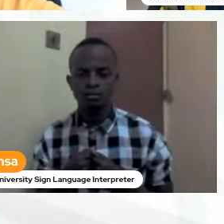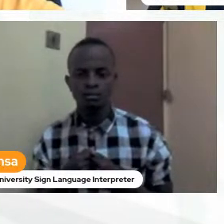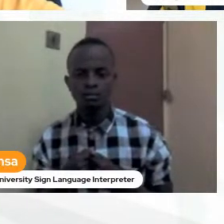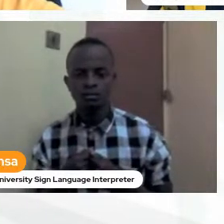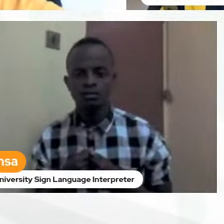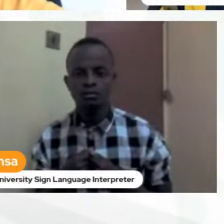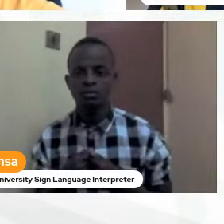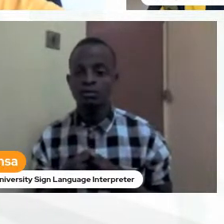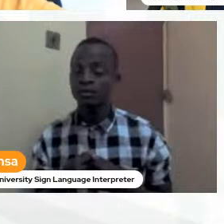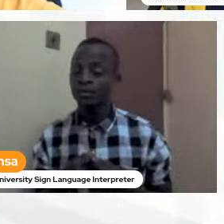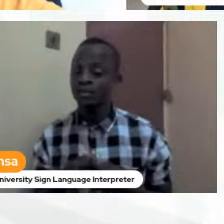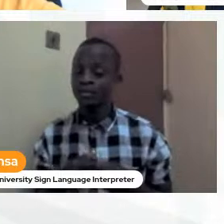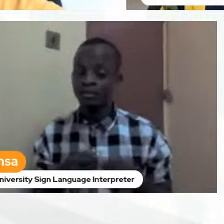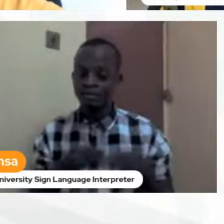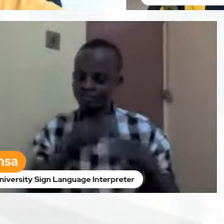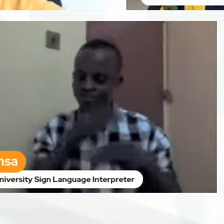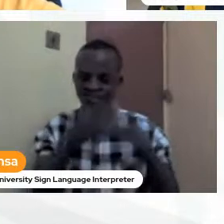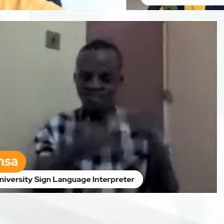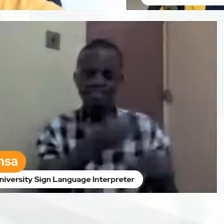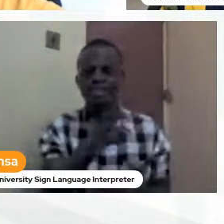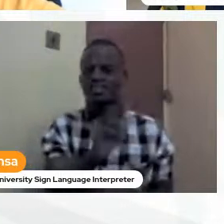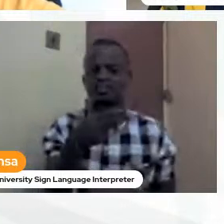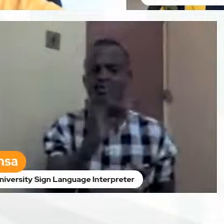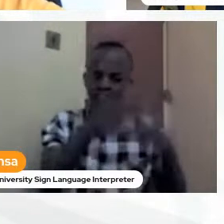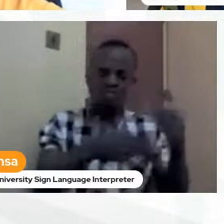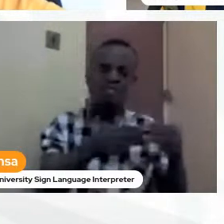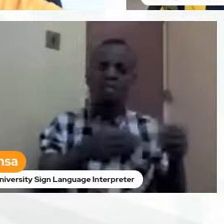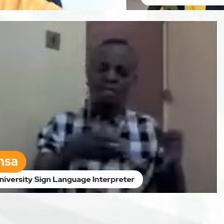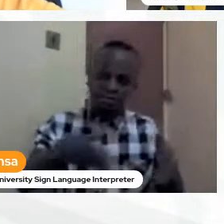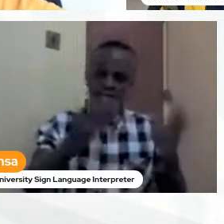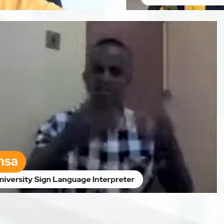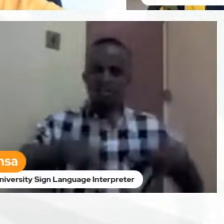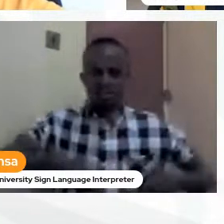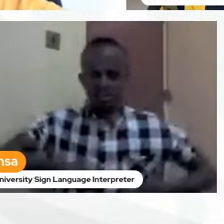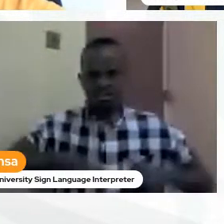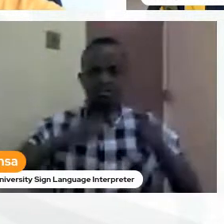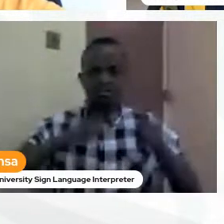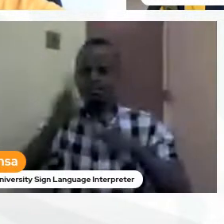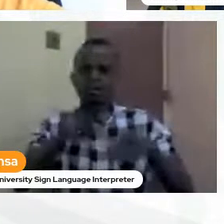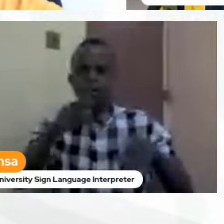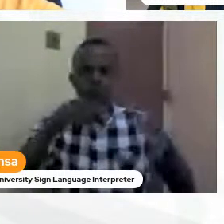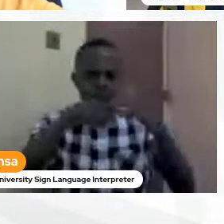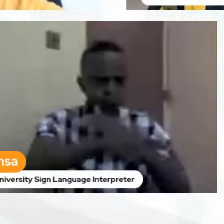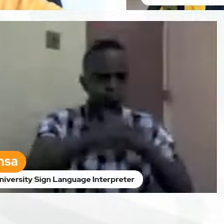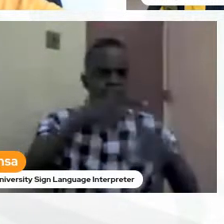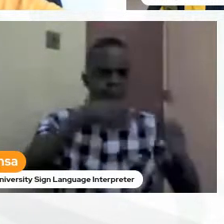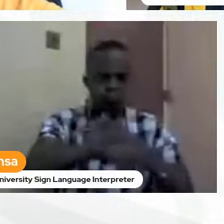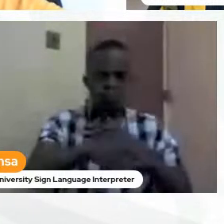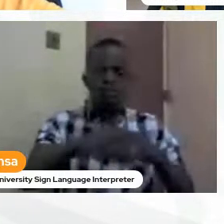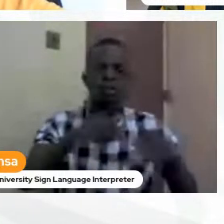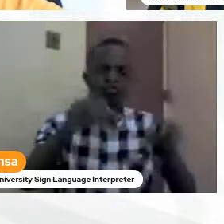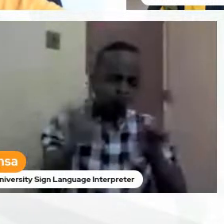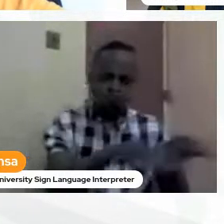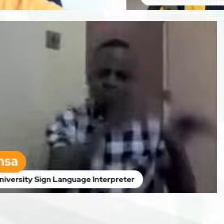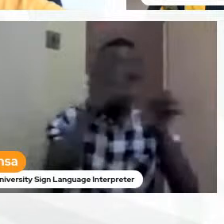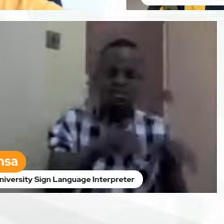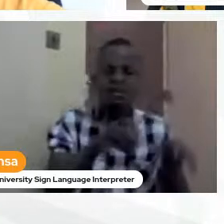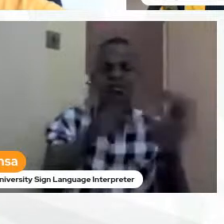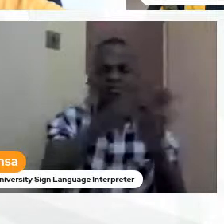matter for adolescents to interact with policymakers and service providers to add their voice to their